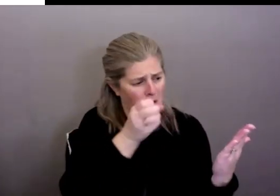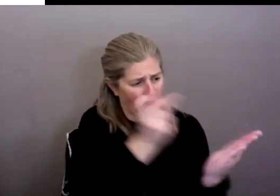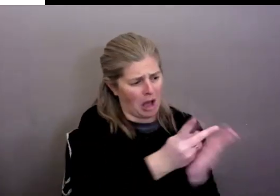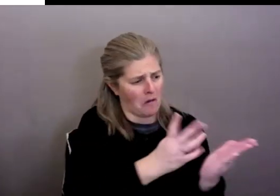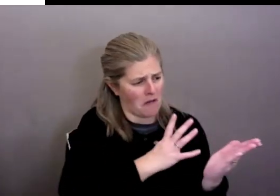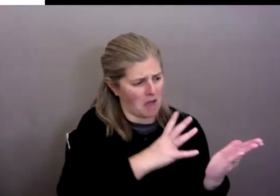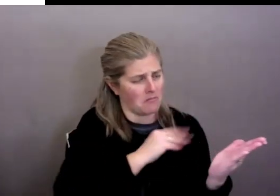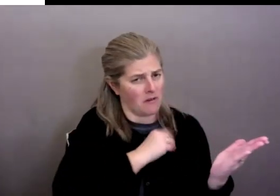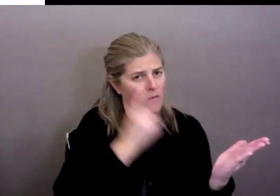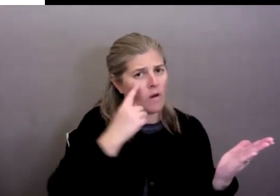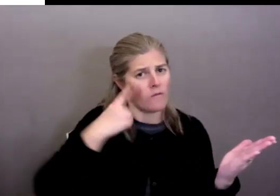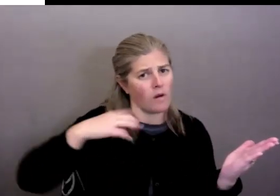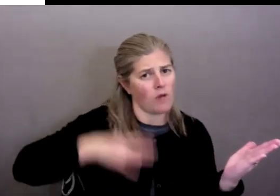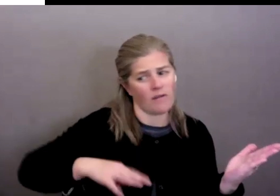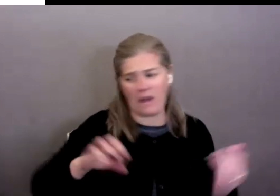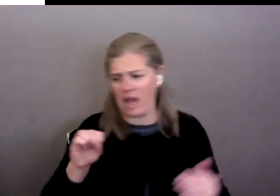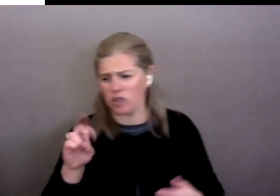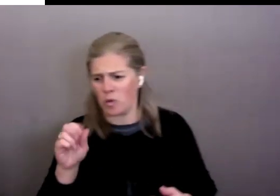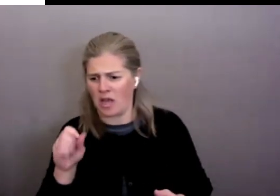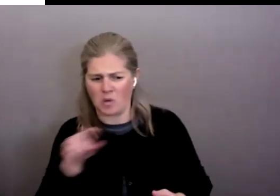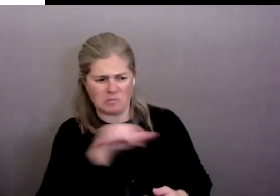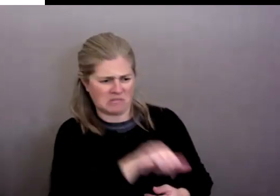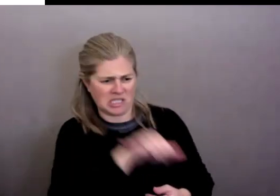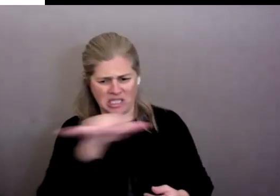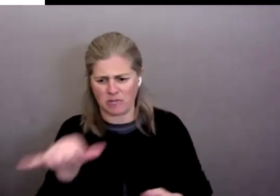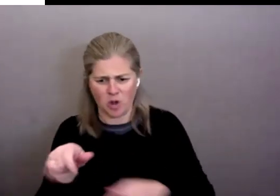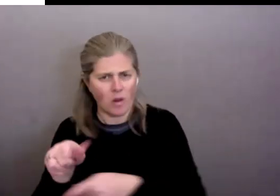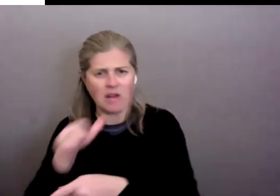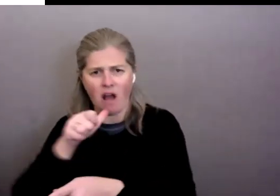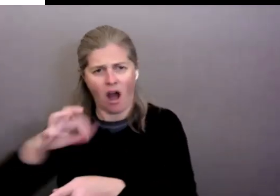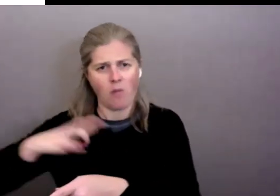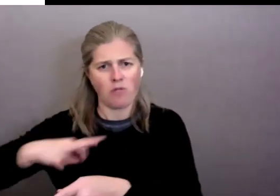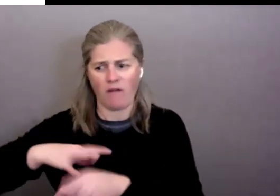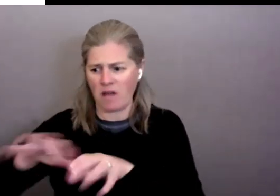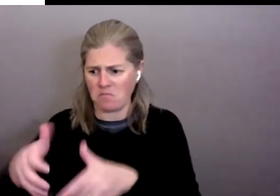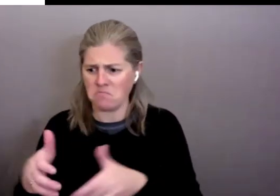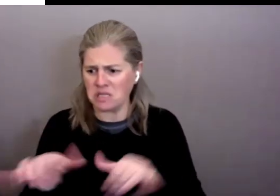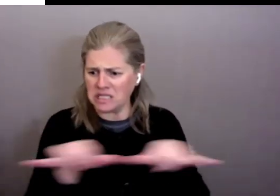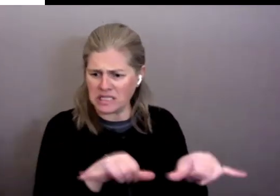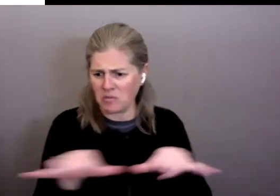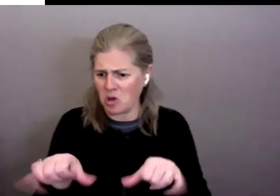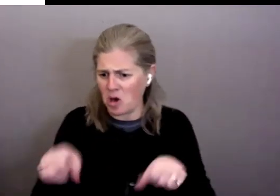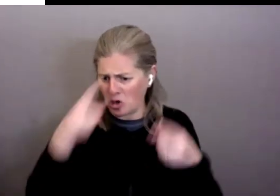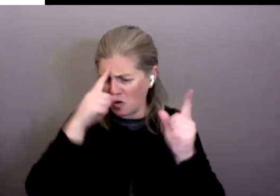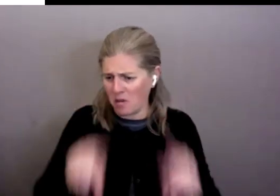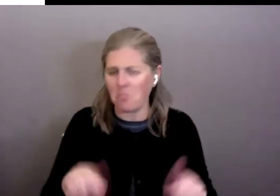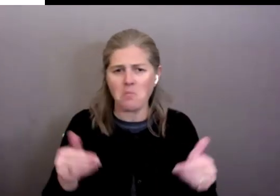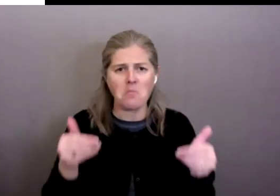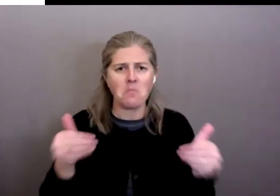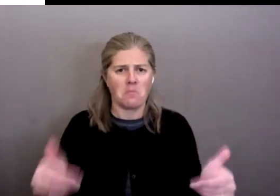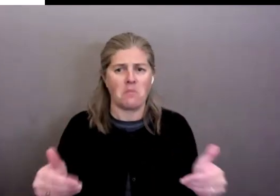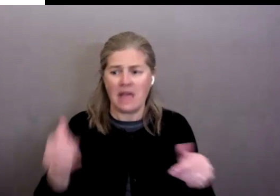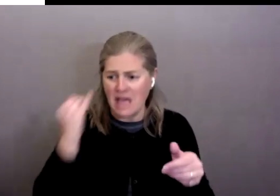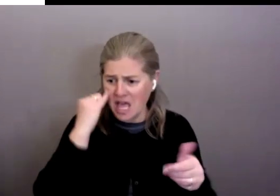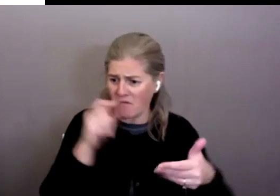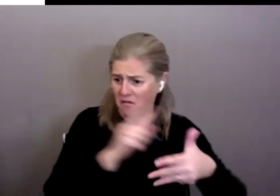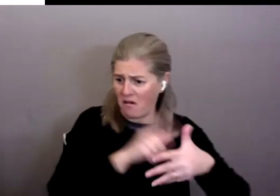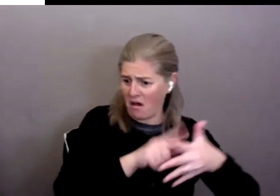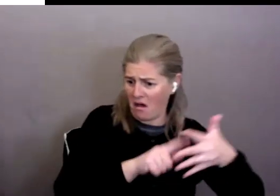an SUA could determine that a similar agreement with a nonprofit entity is also permissible so long as the other requirements of Section 212 are